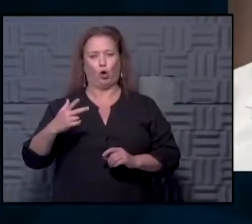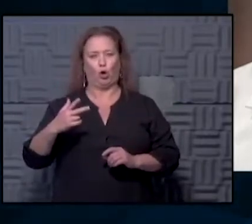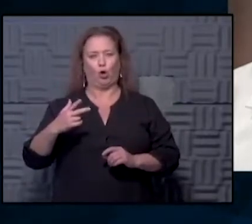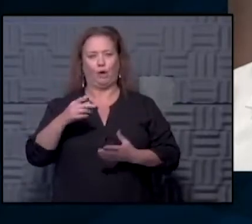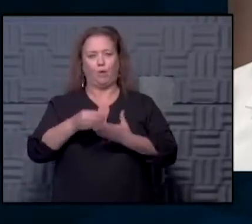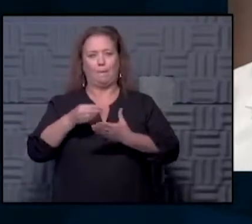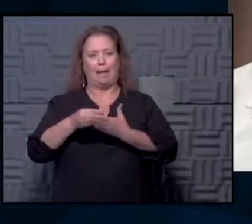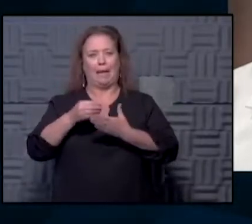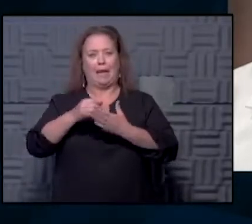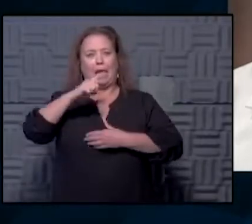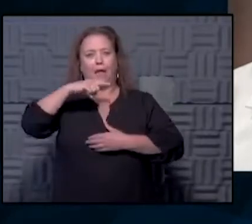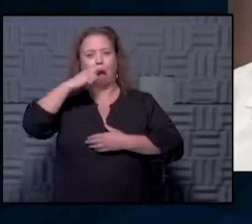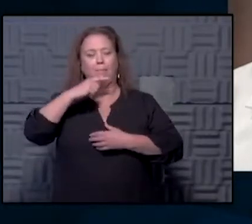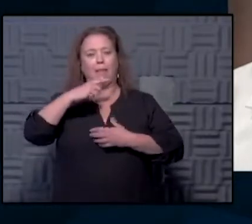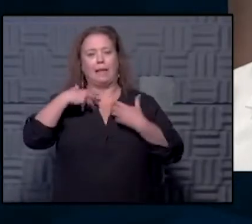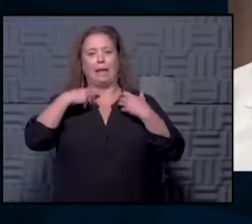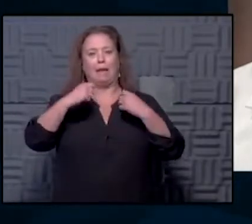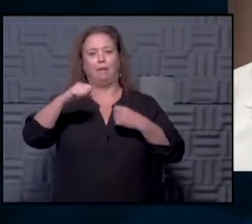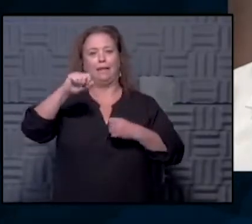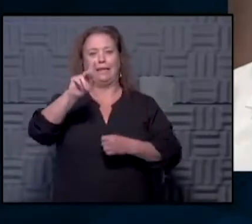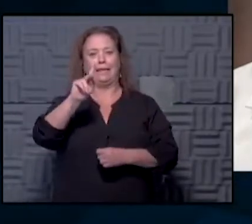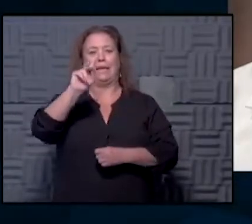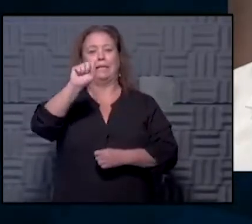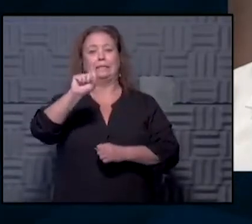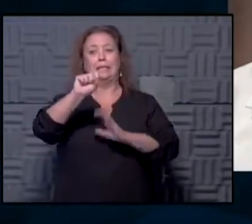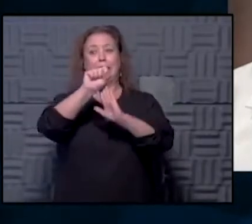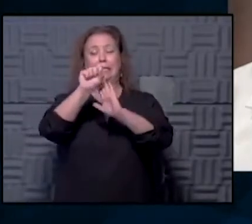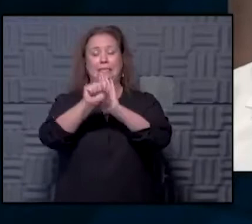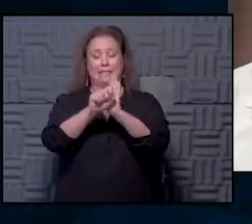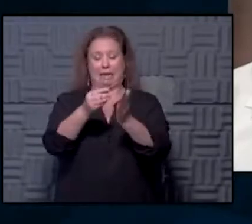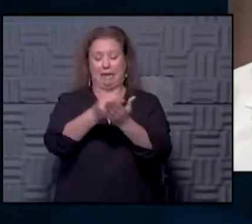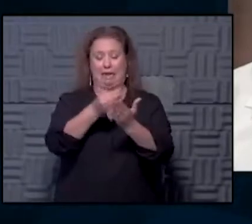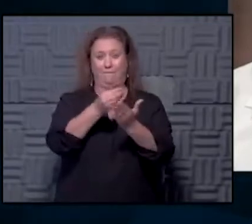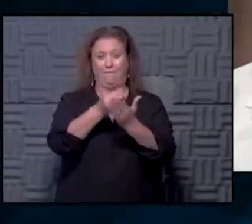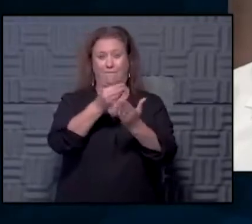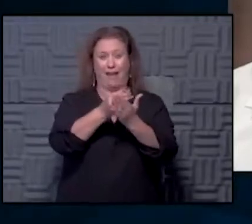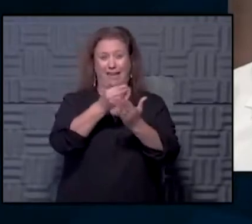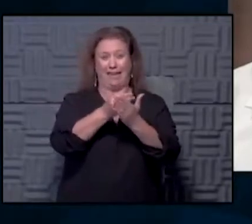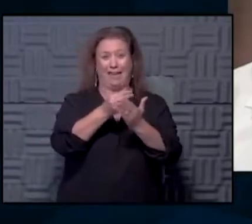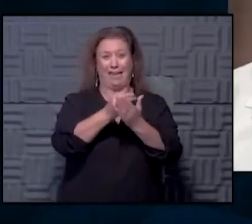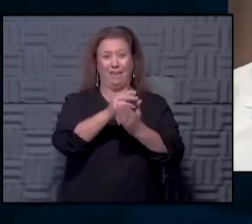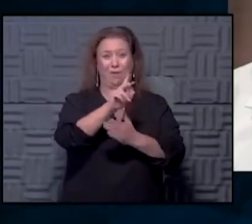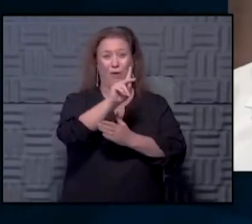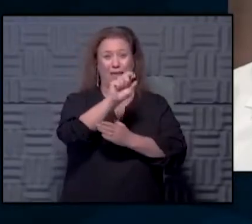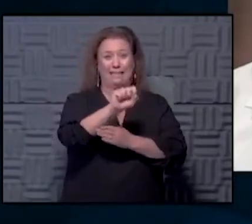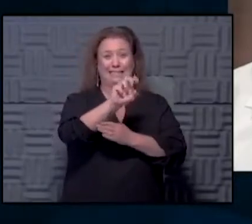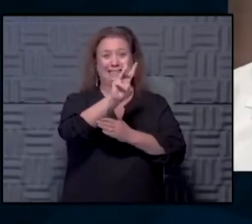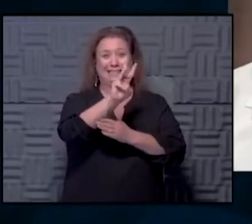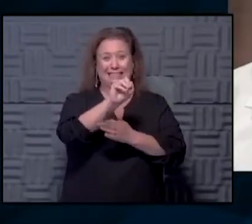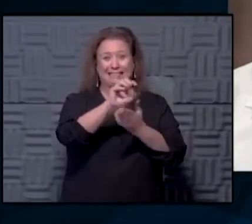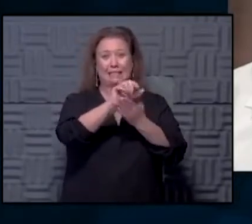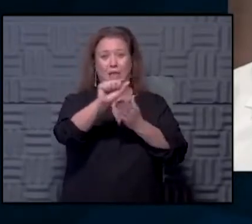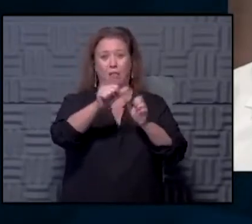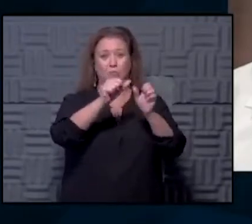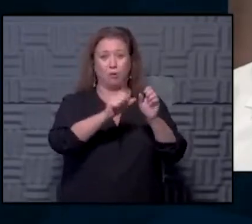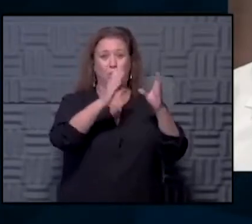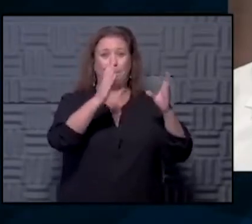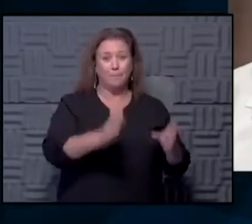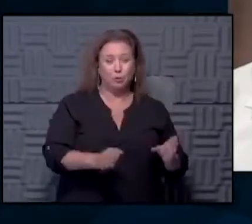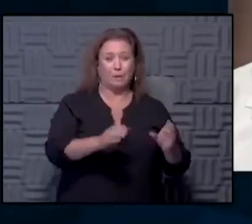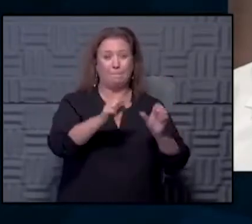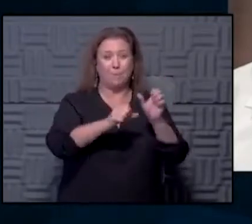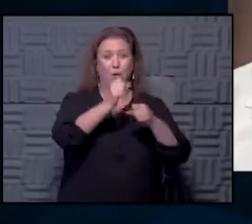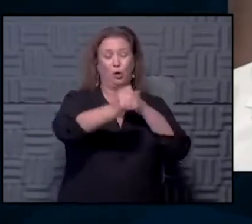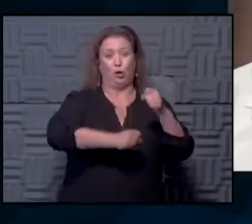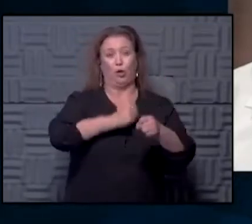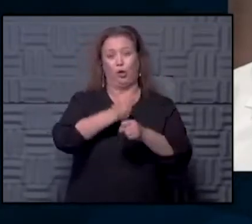of public health. In Kansas, the state funding for public health is $60 per person per year. Just to put that in perspective, people